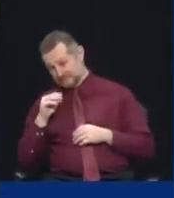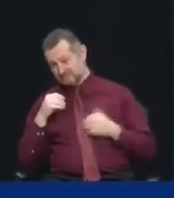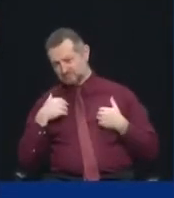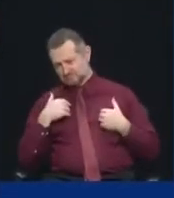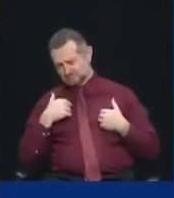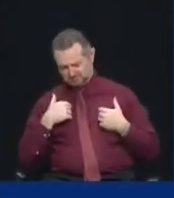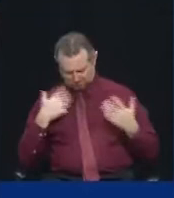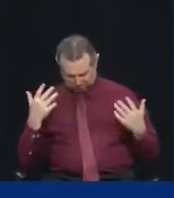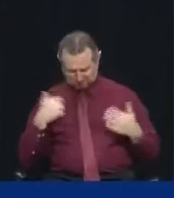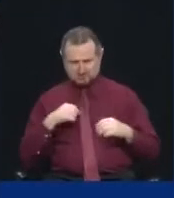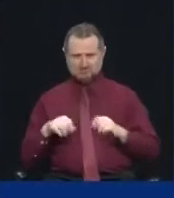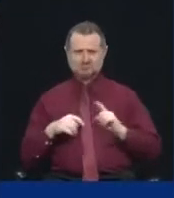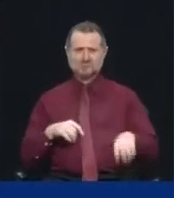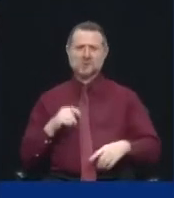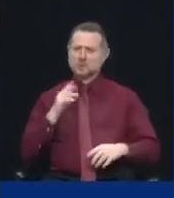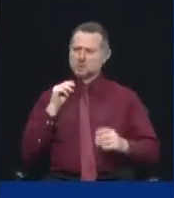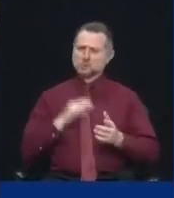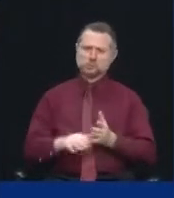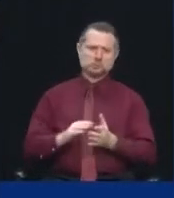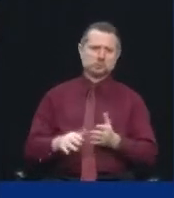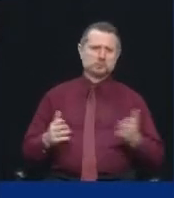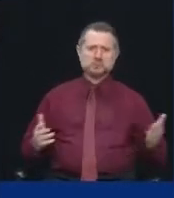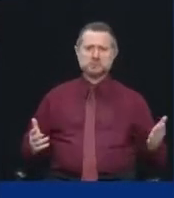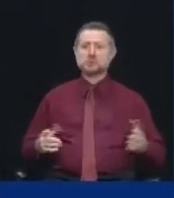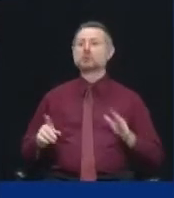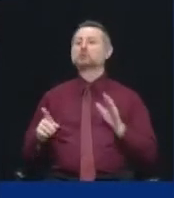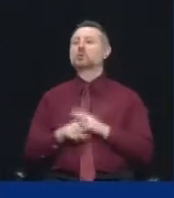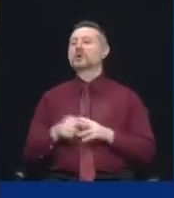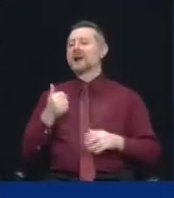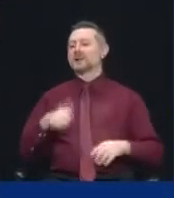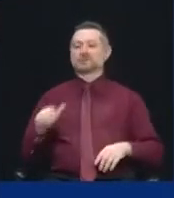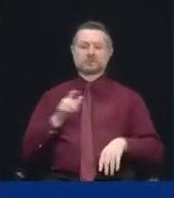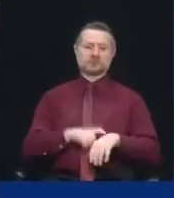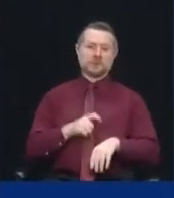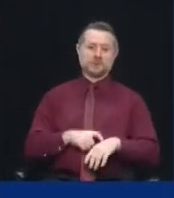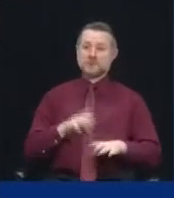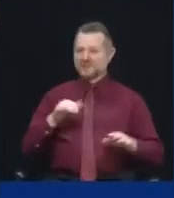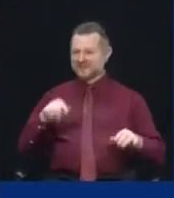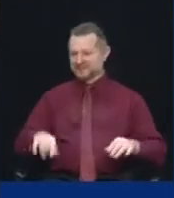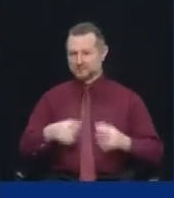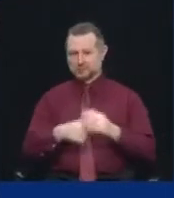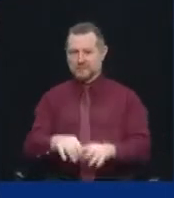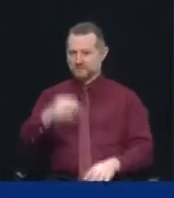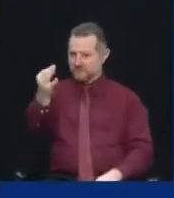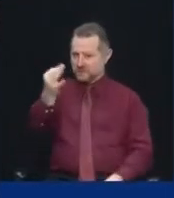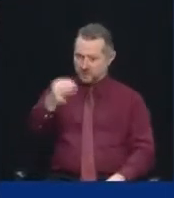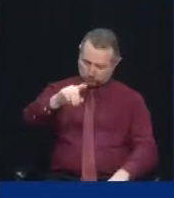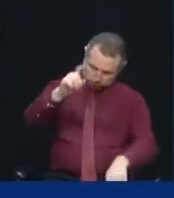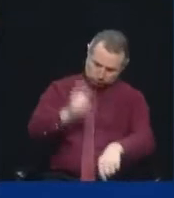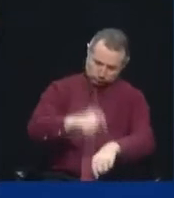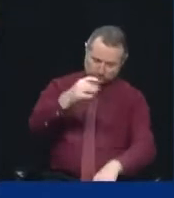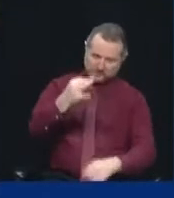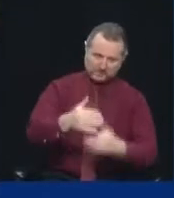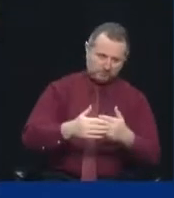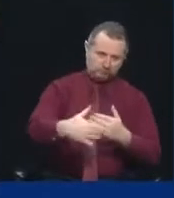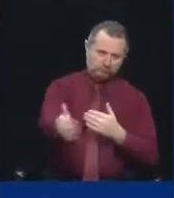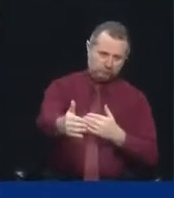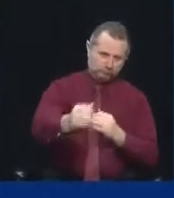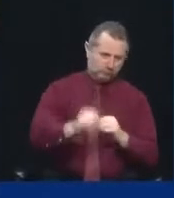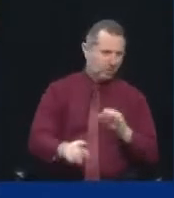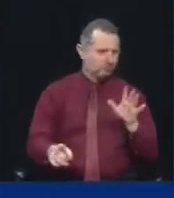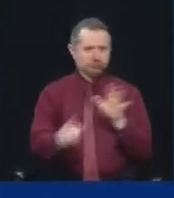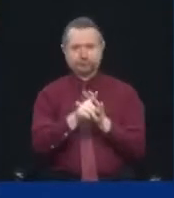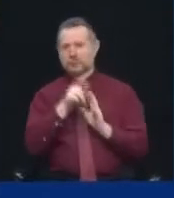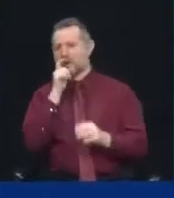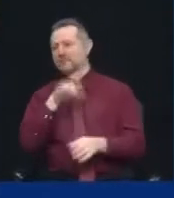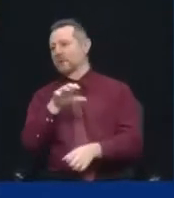really no excuses. Just show up, and that starts this Friday. But at the end of the day, government